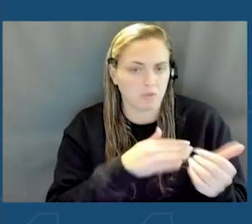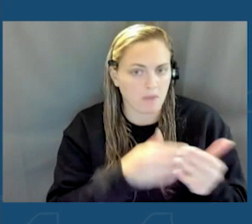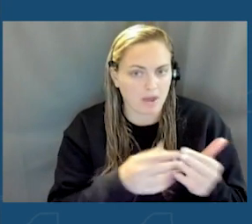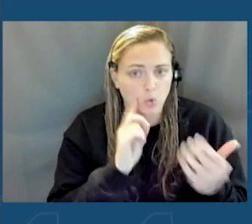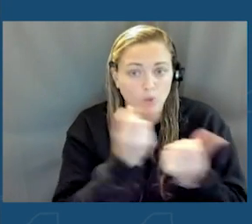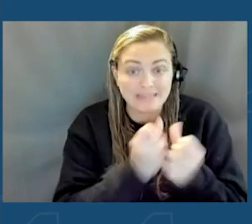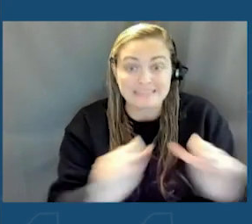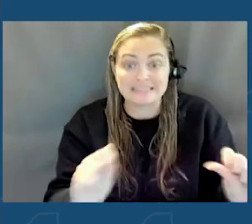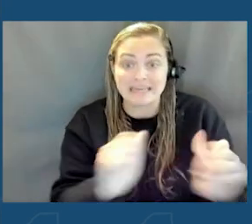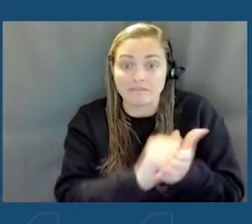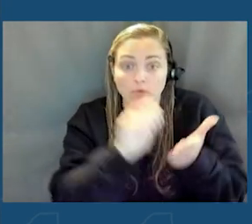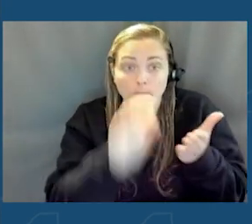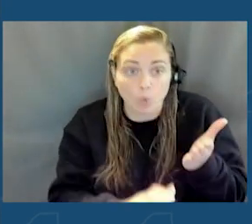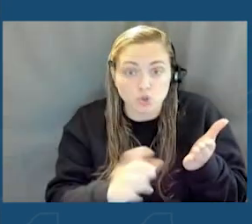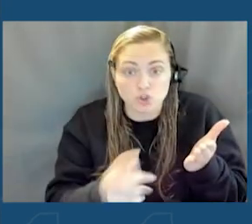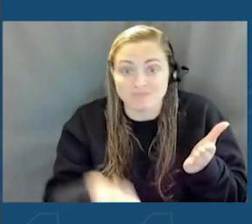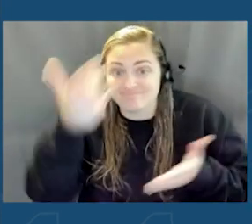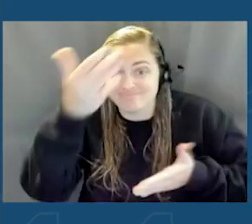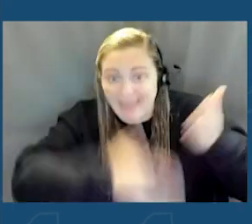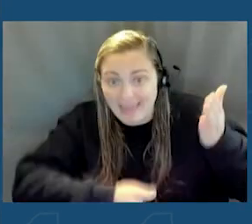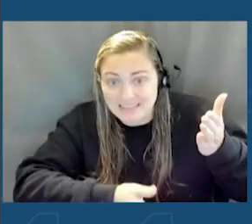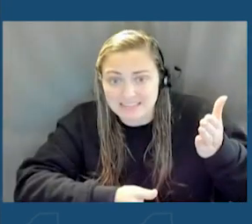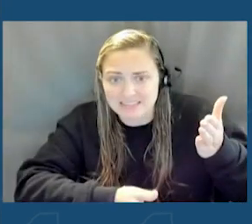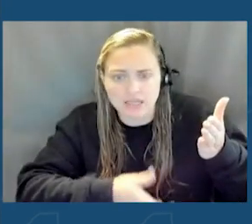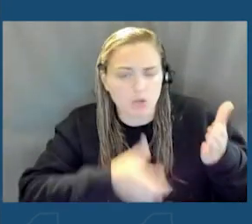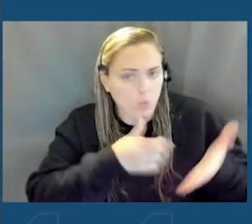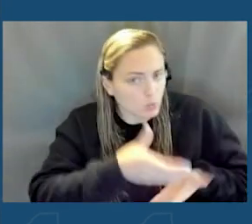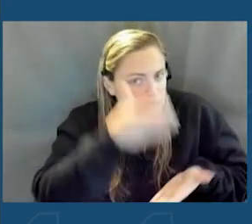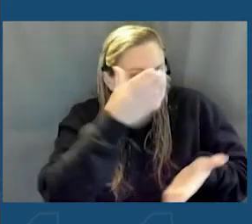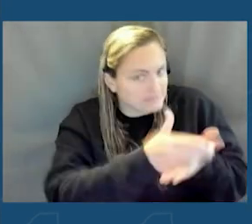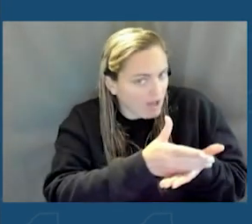stop abortions. It never has.